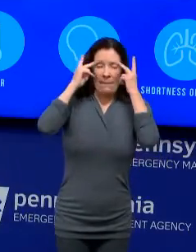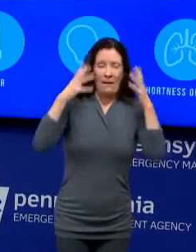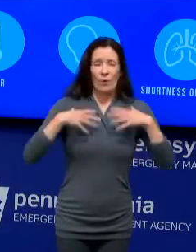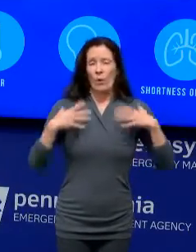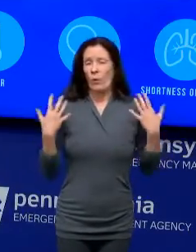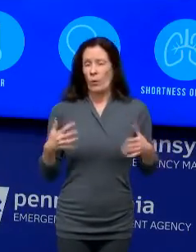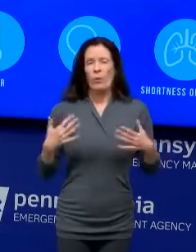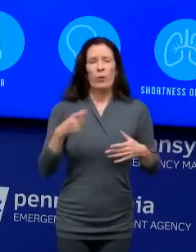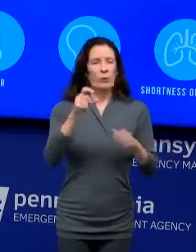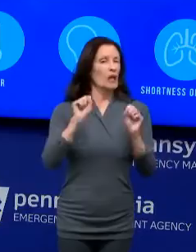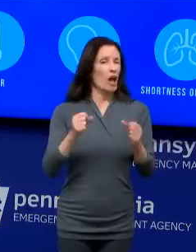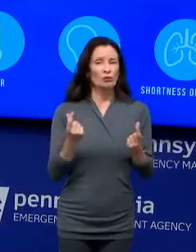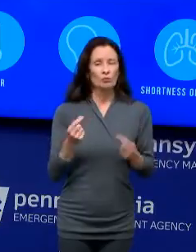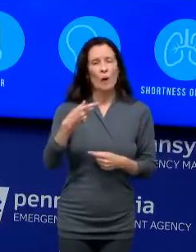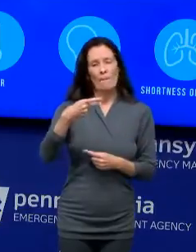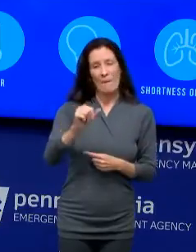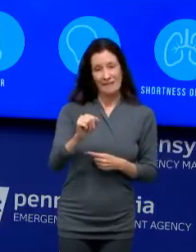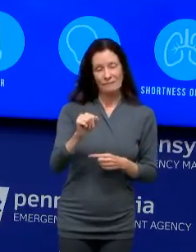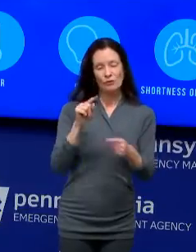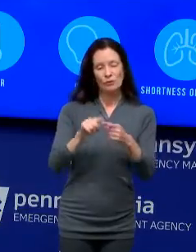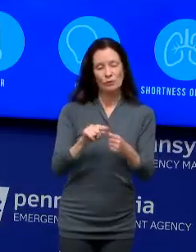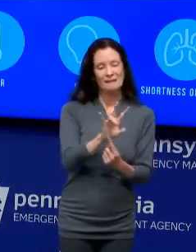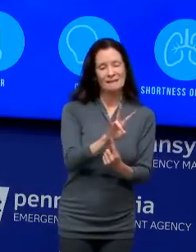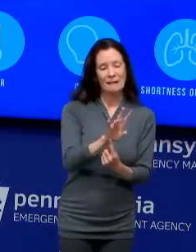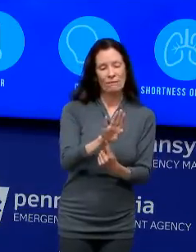by texting PA to